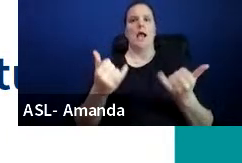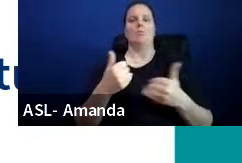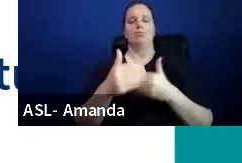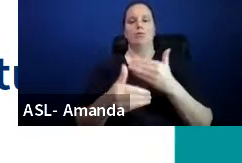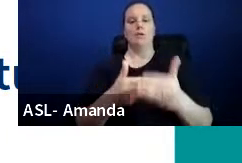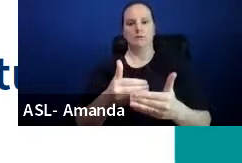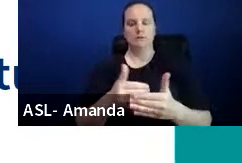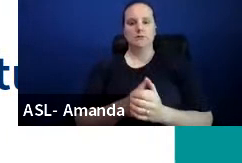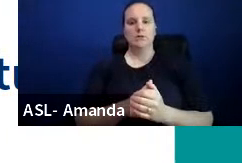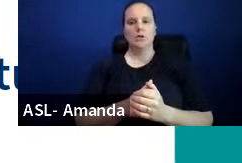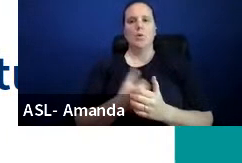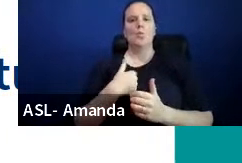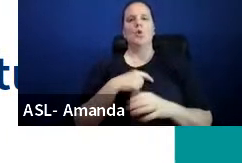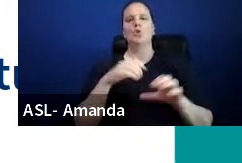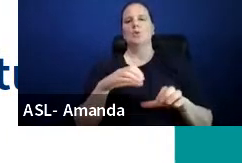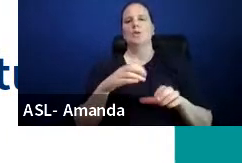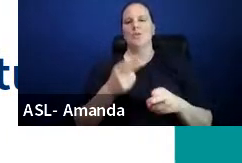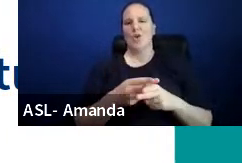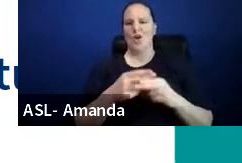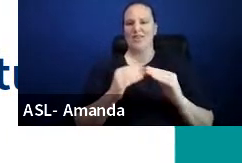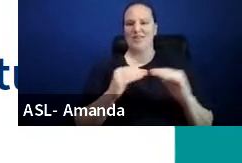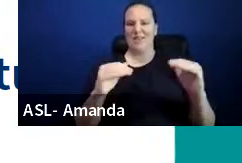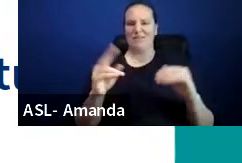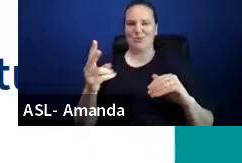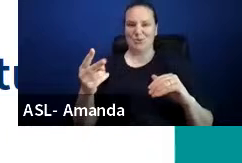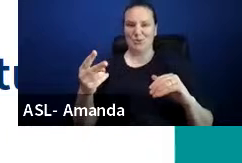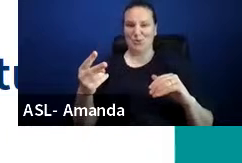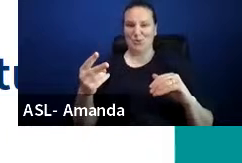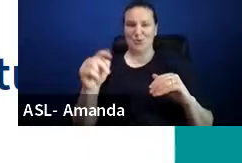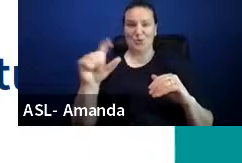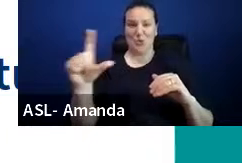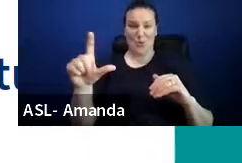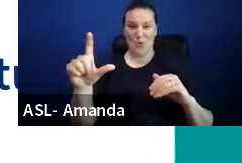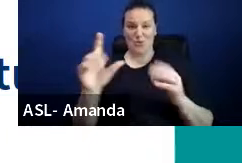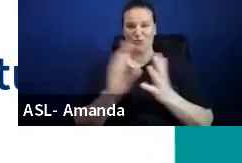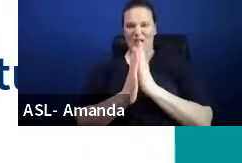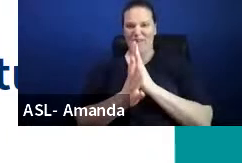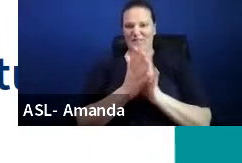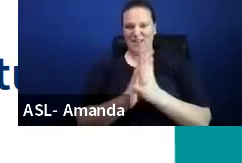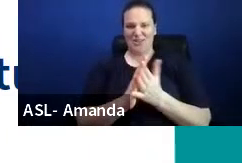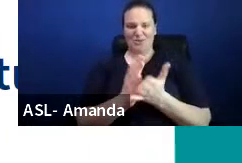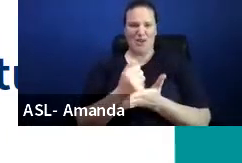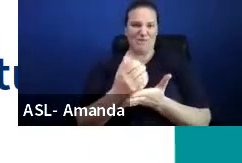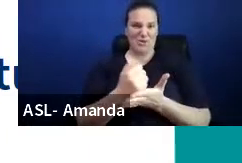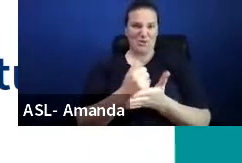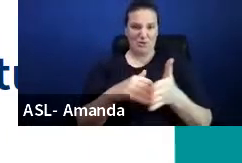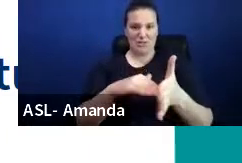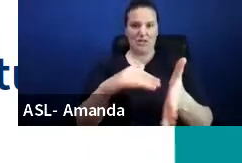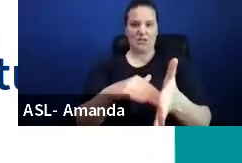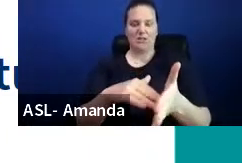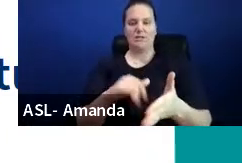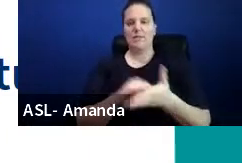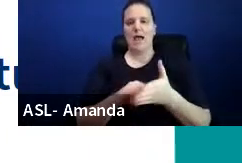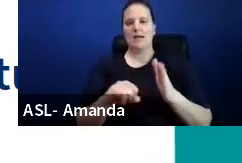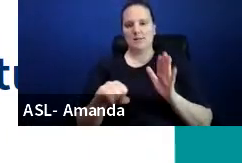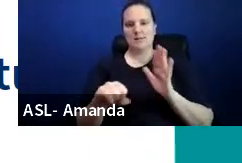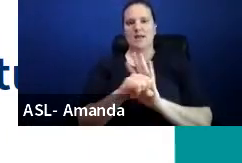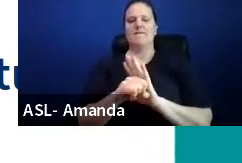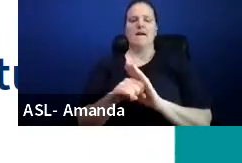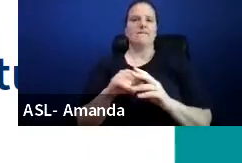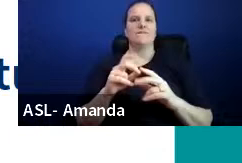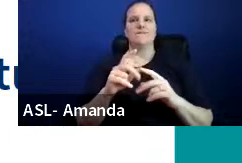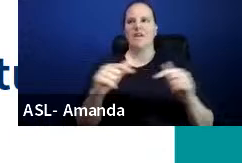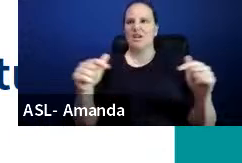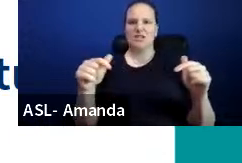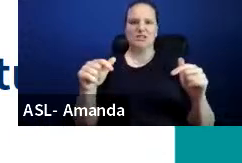right now. We are doing what is called a level 2 toll traffic and revenue study. So it identifies various